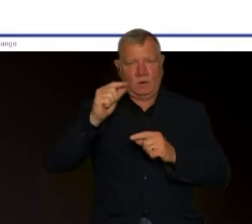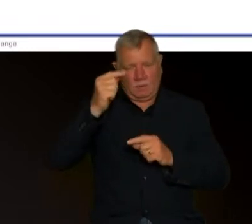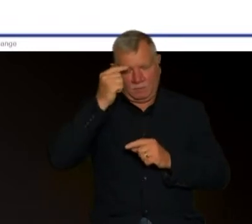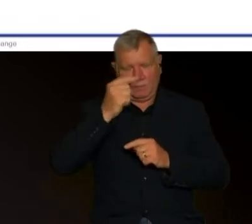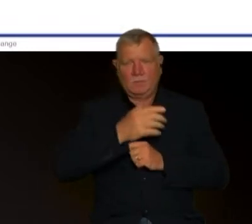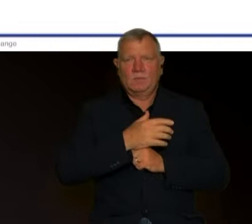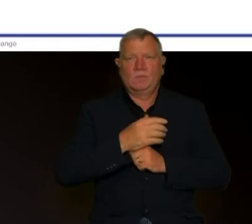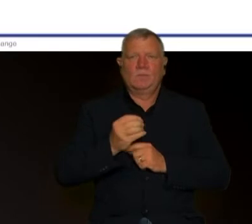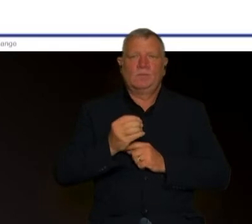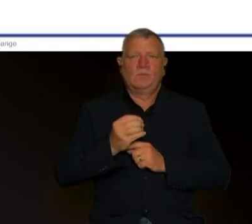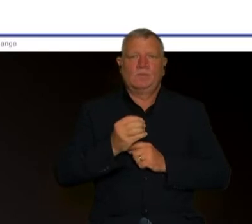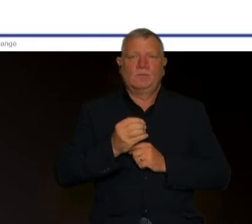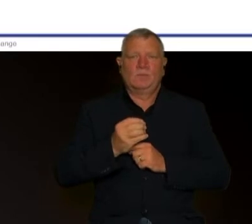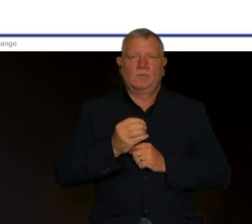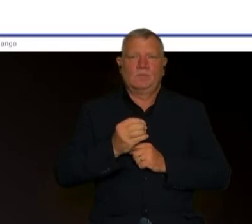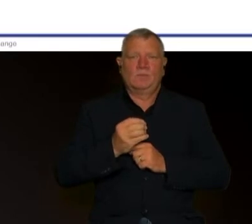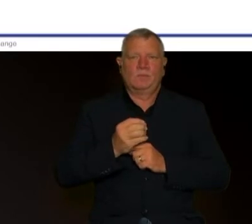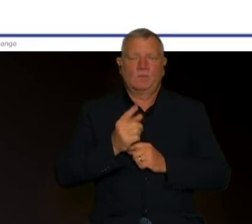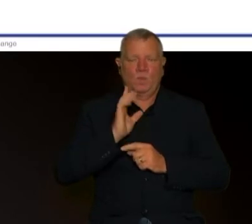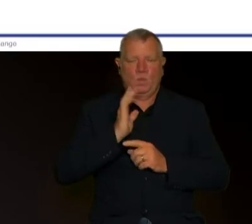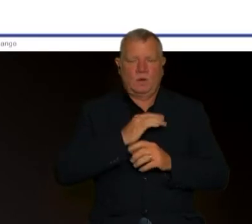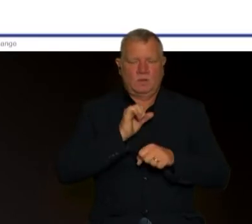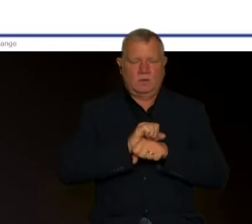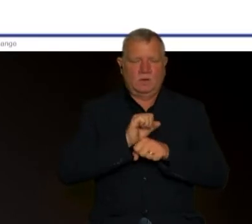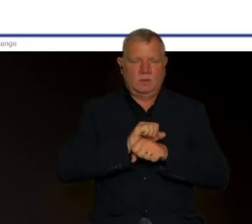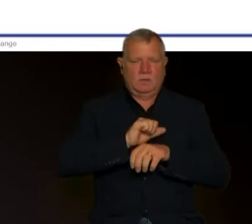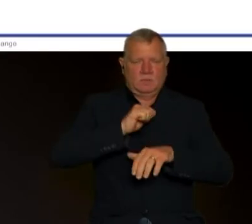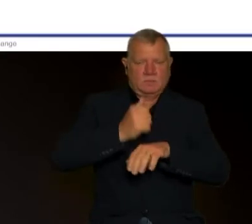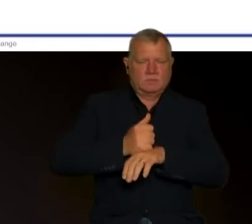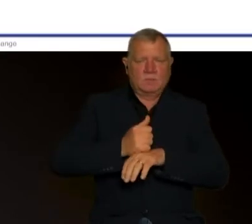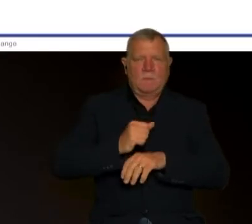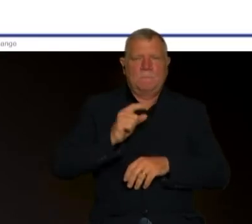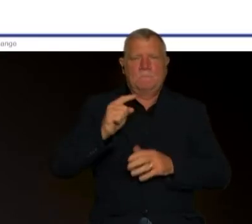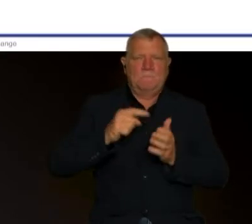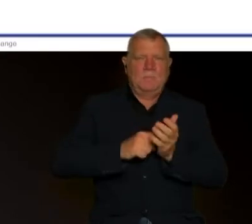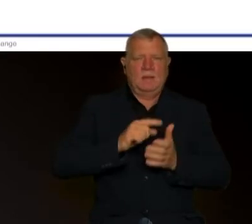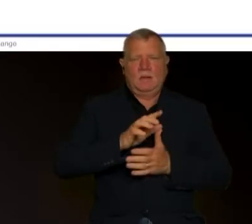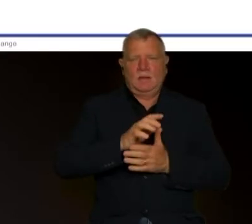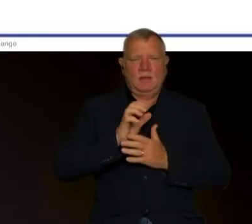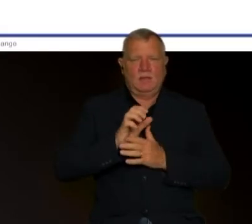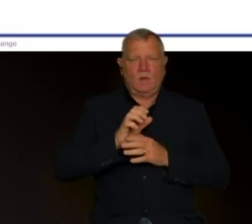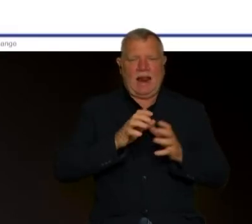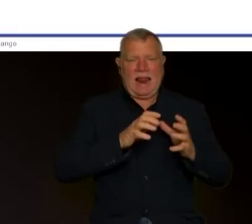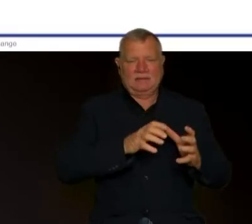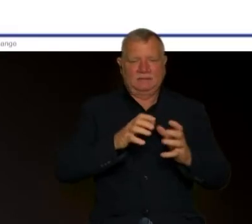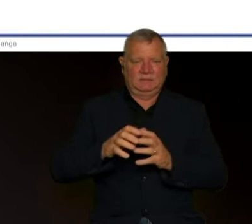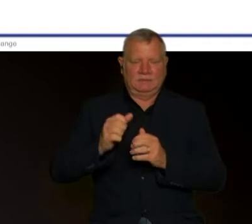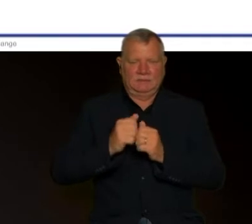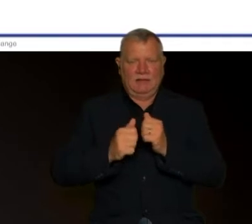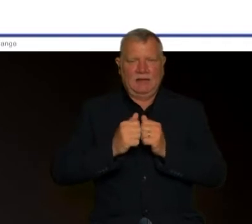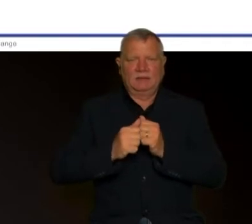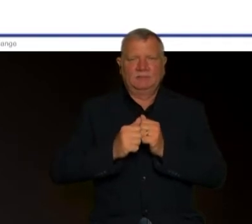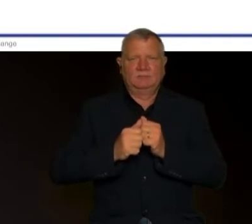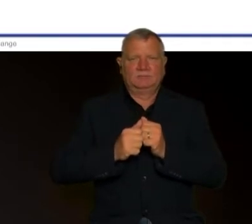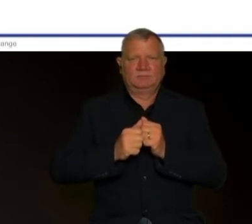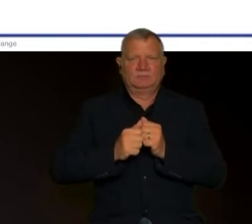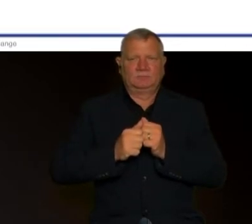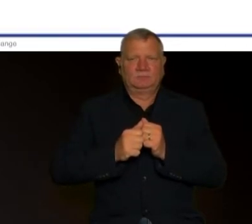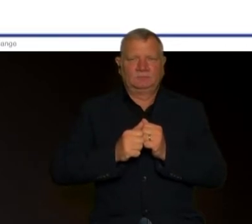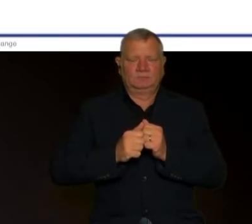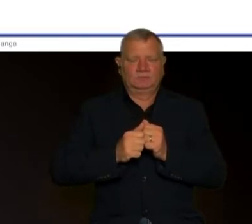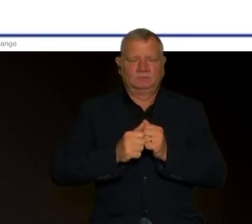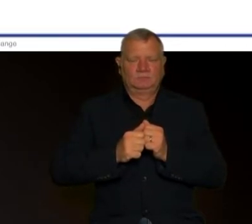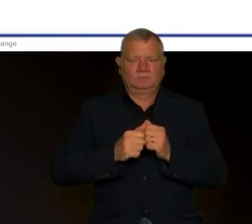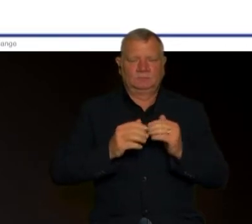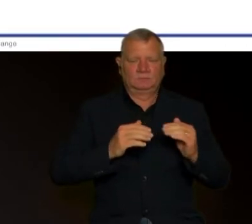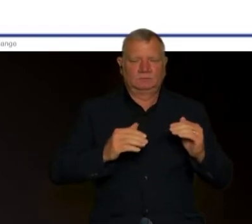scale to give the government flexibility, and we're already working on putting the 1,500 classes in each of these